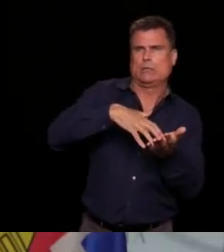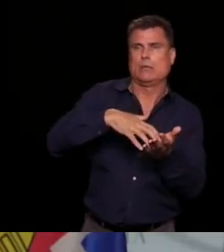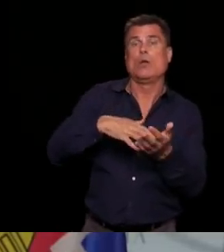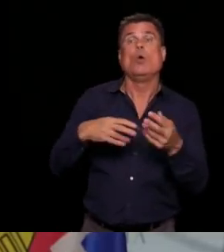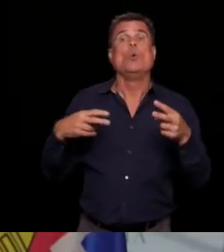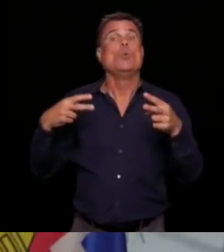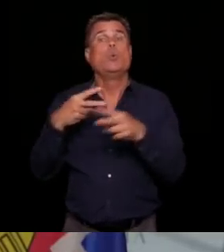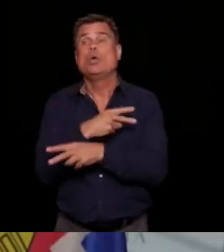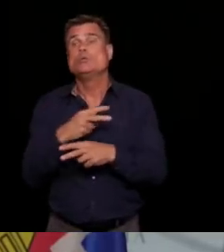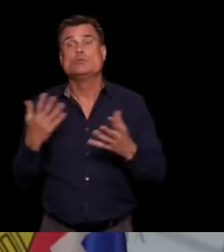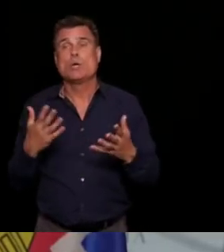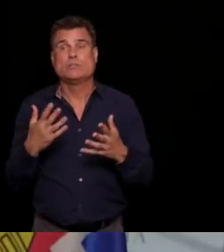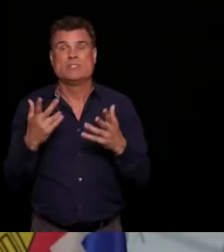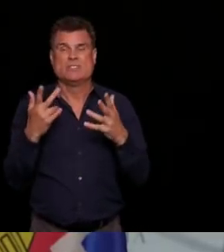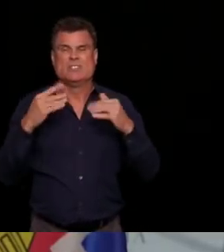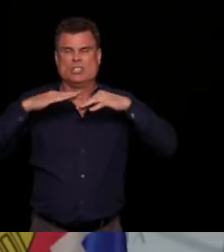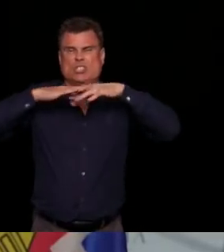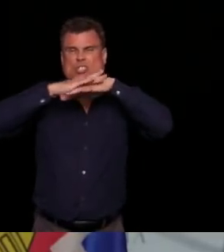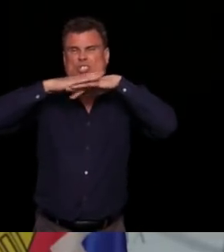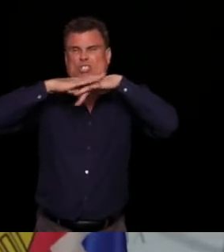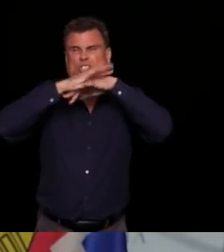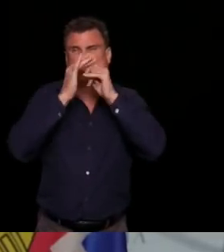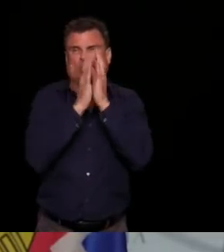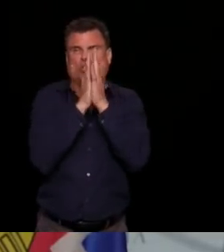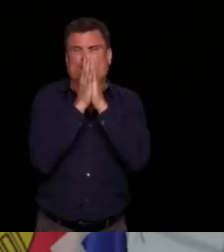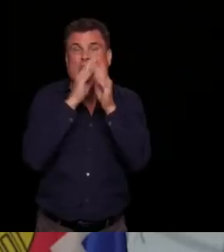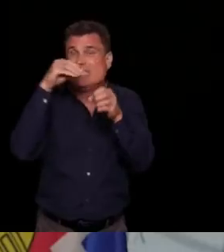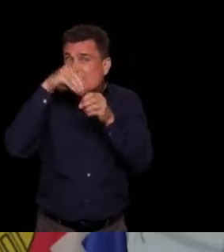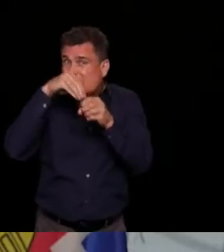close proximity, especially if